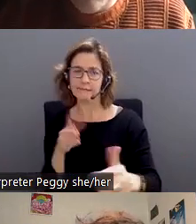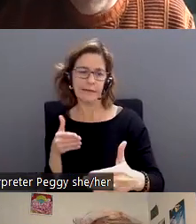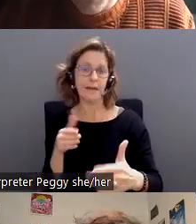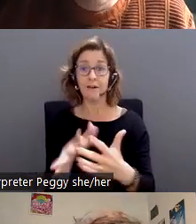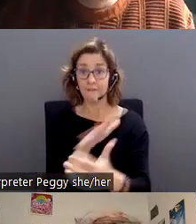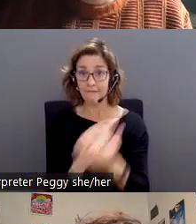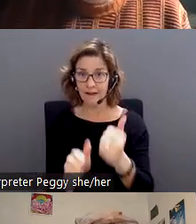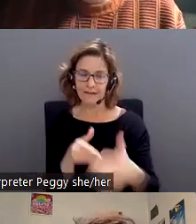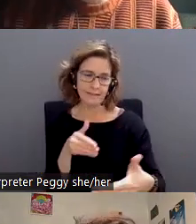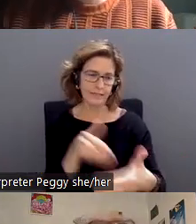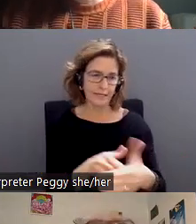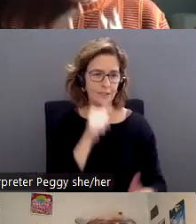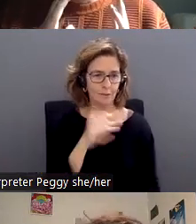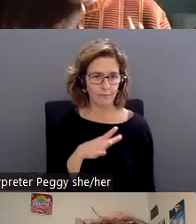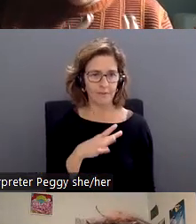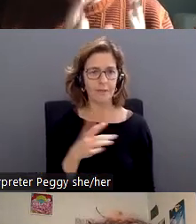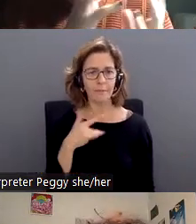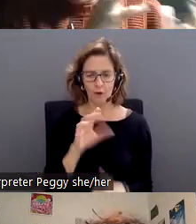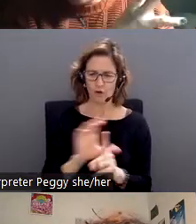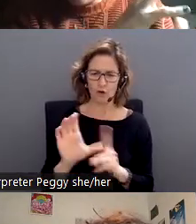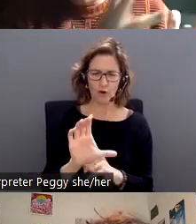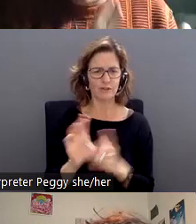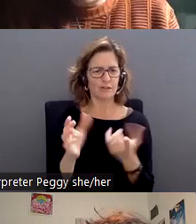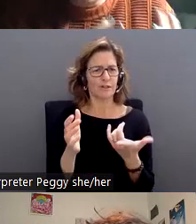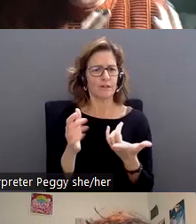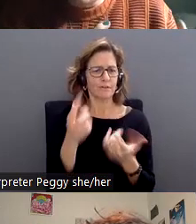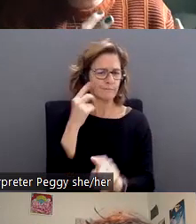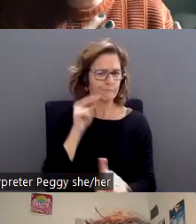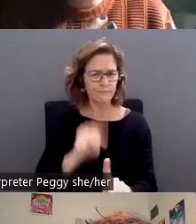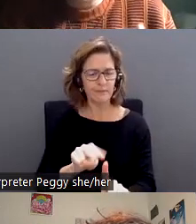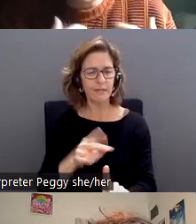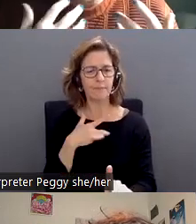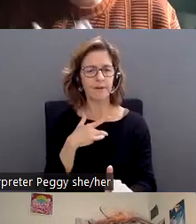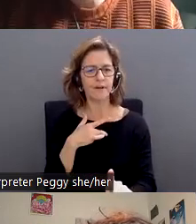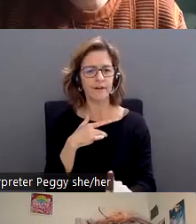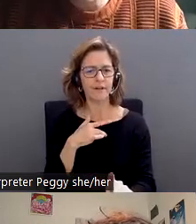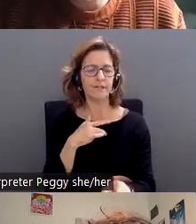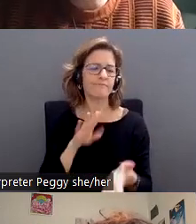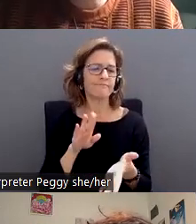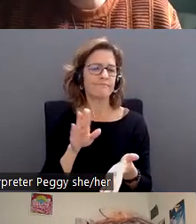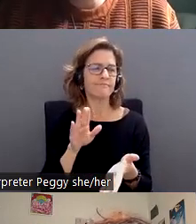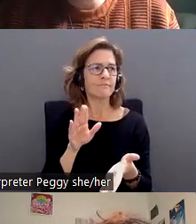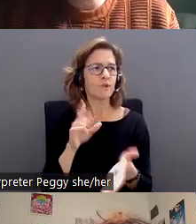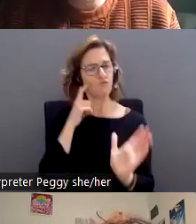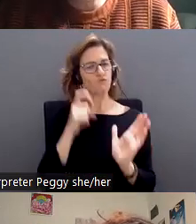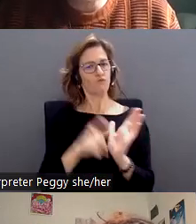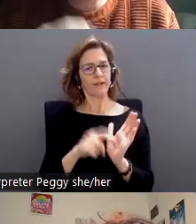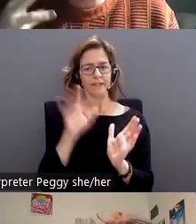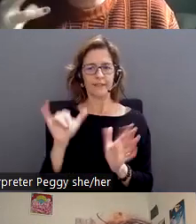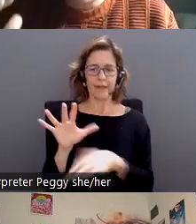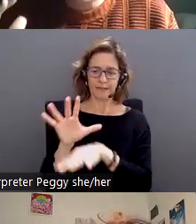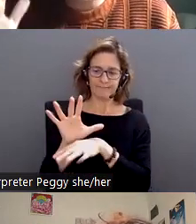women. But so that's one really important tradition of understanding gender-based